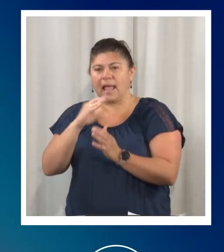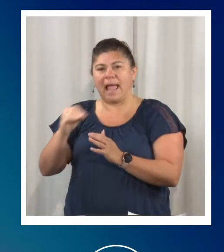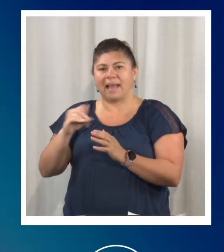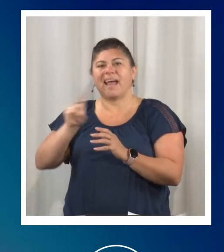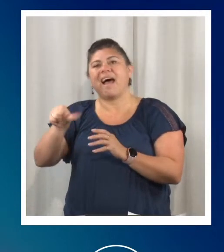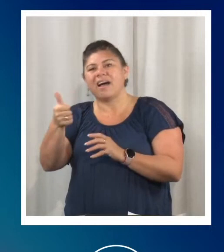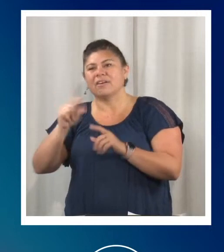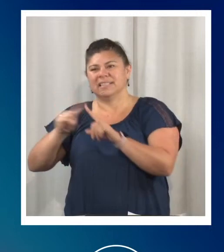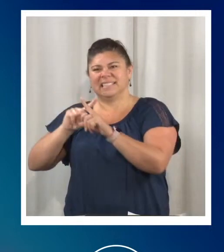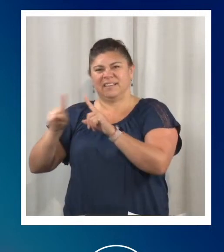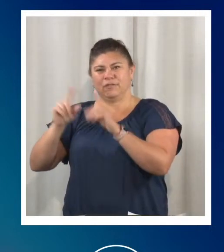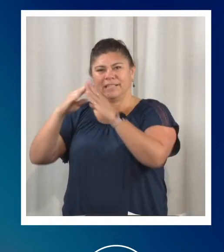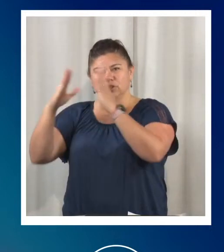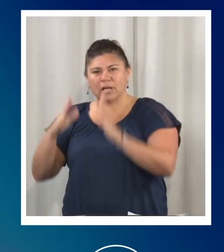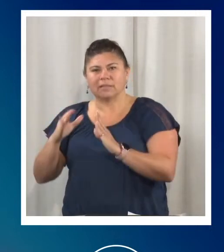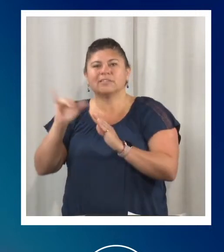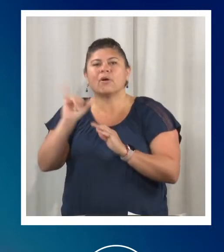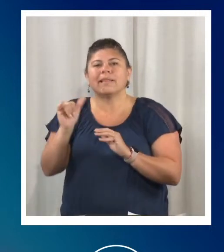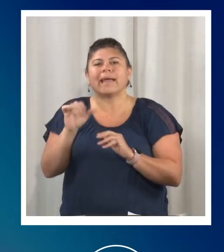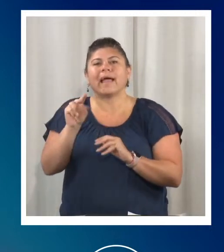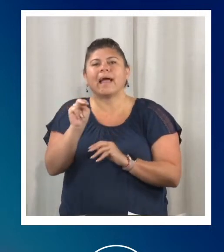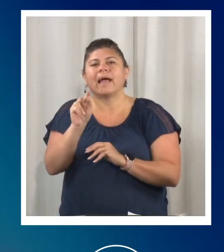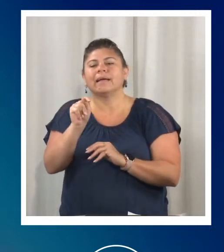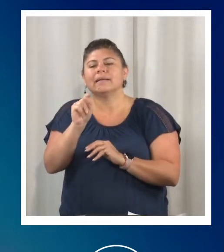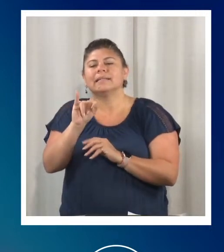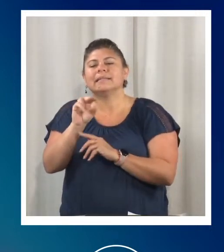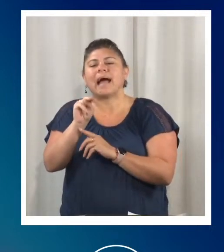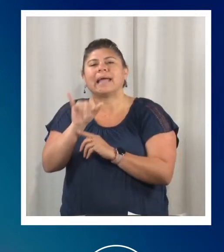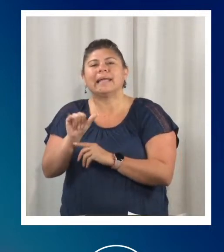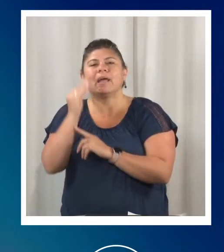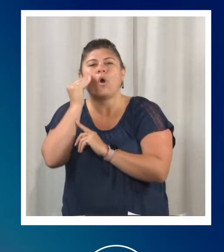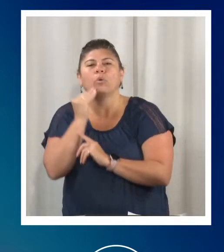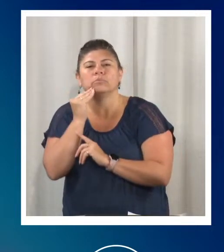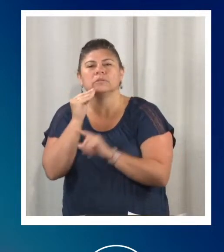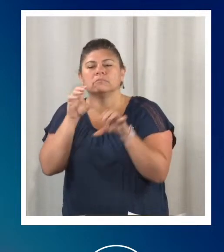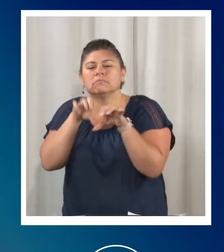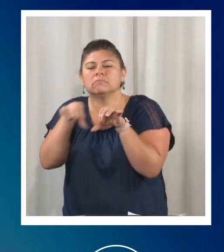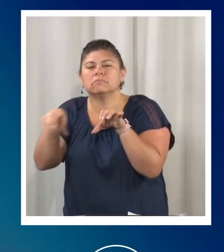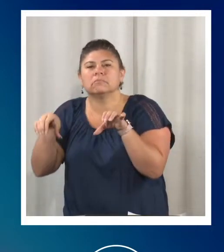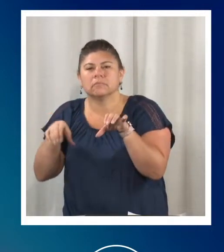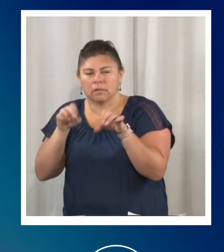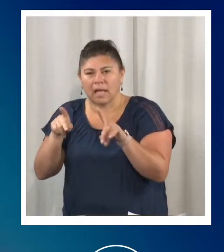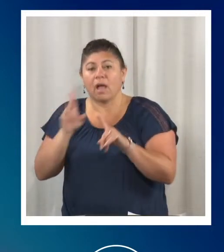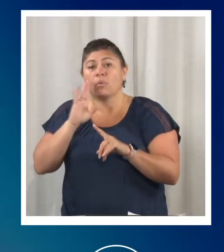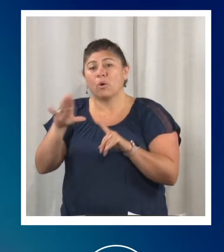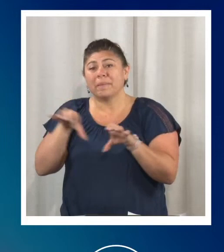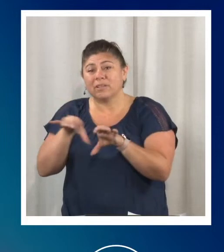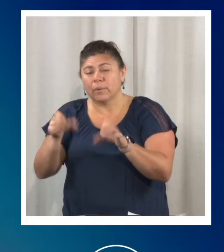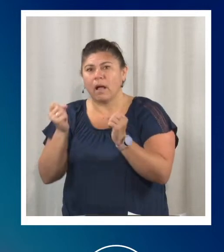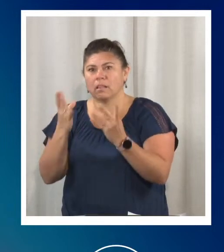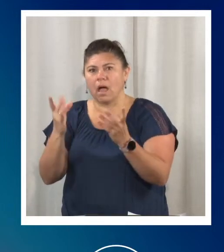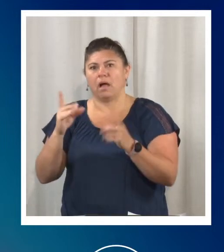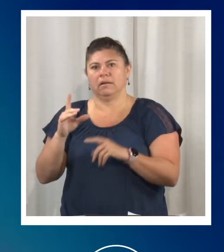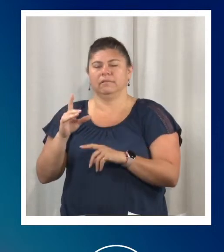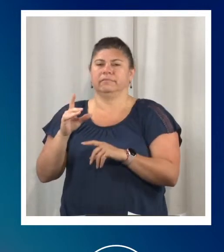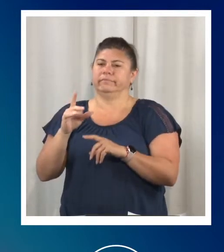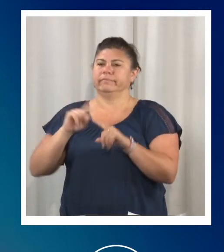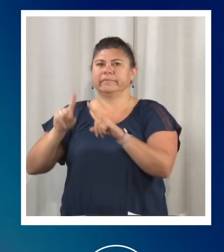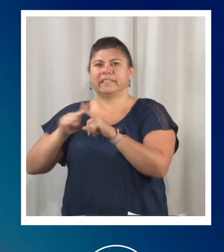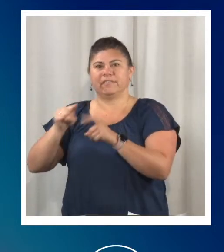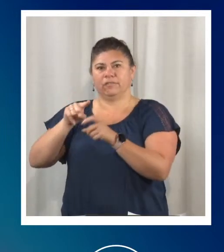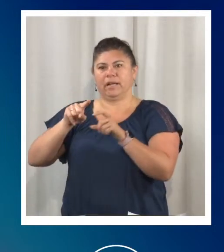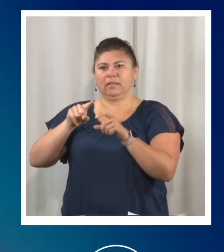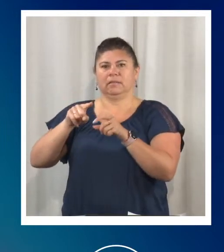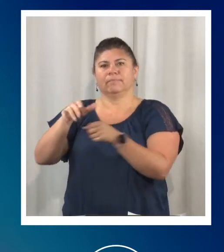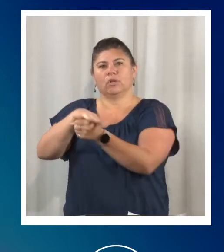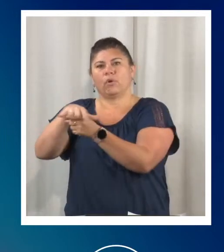shelters, otherwise known as tiny homes. And then in addition to that, we're going to actually do a lot of facility upgrades and enhancements to the